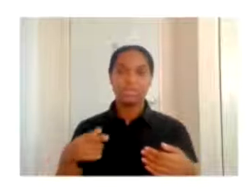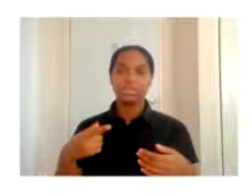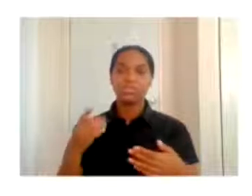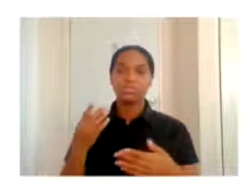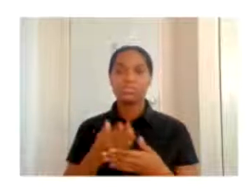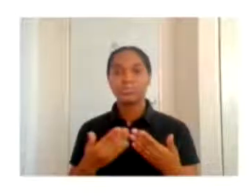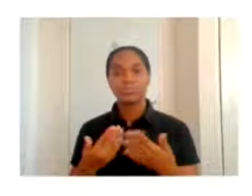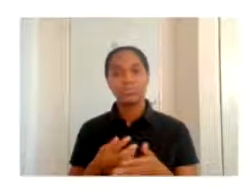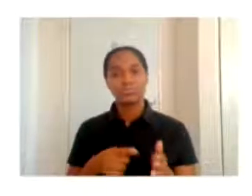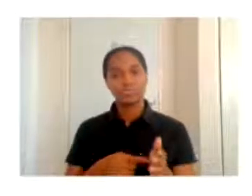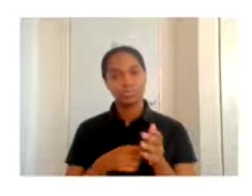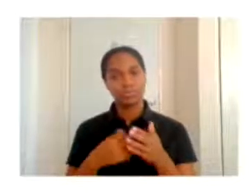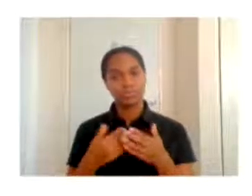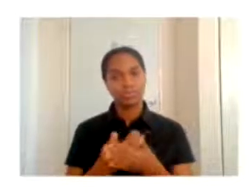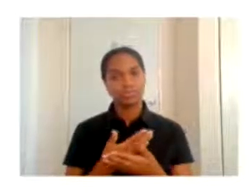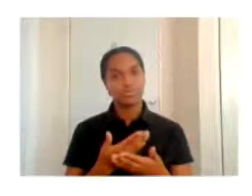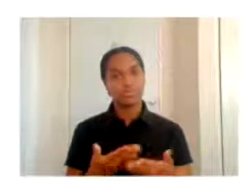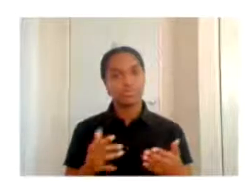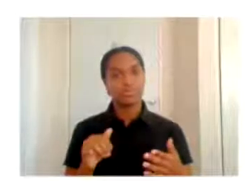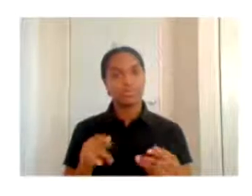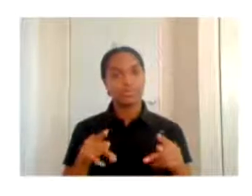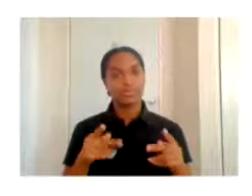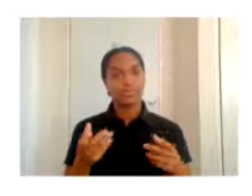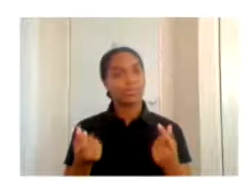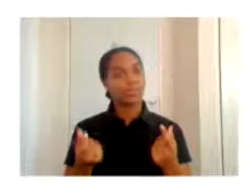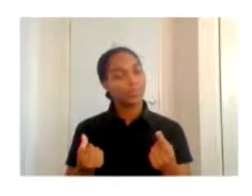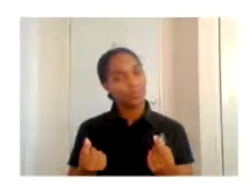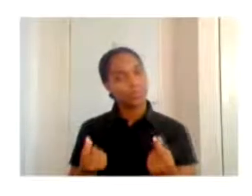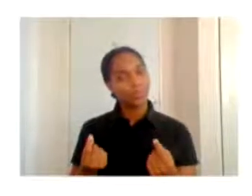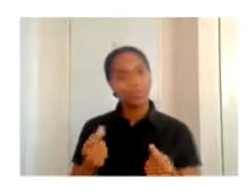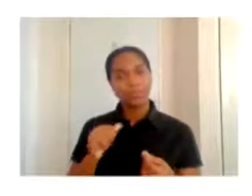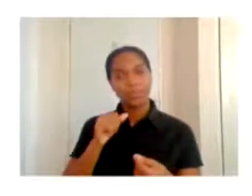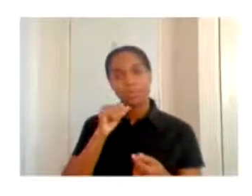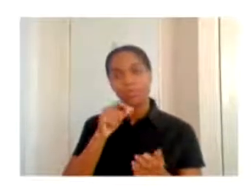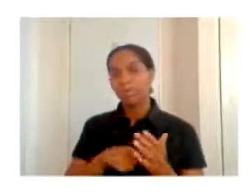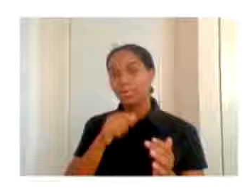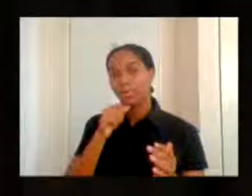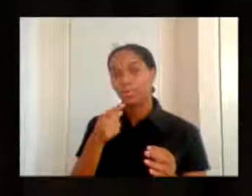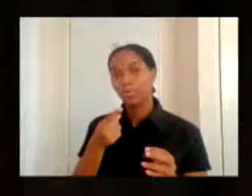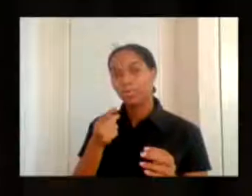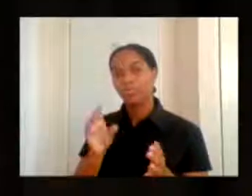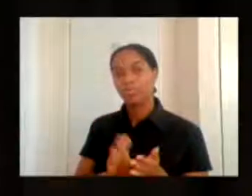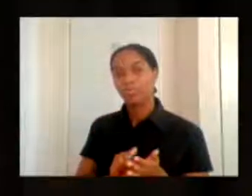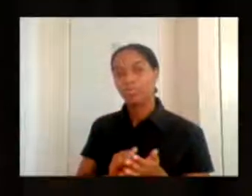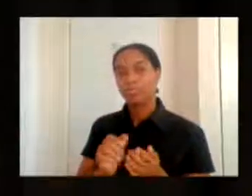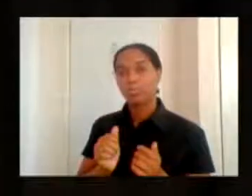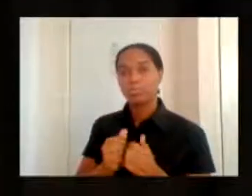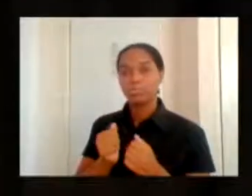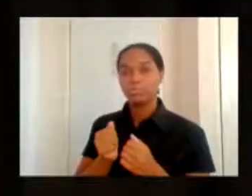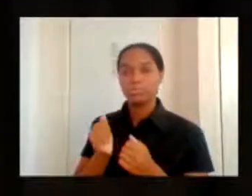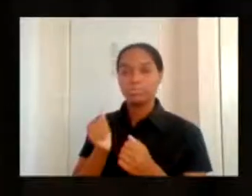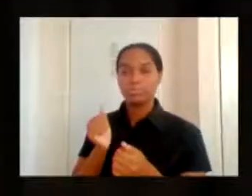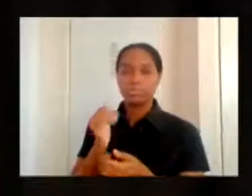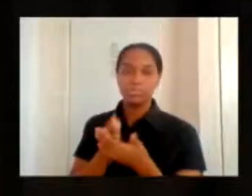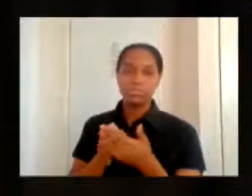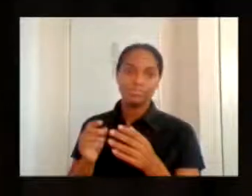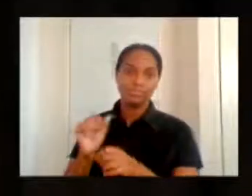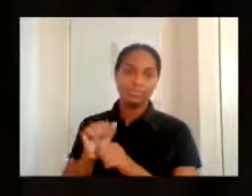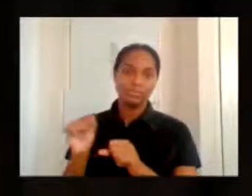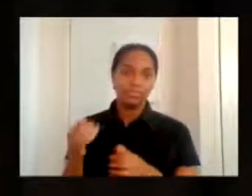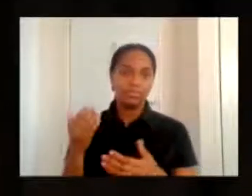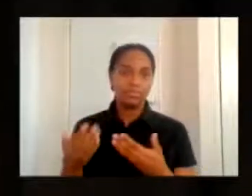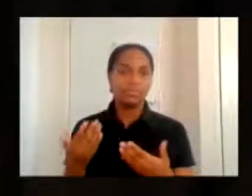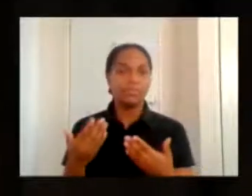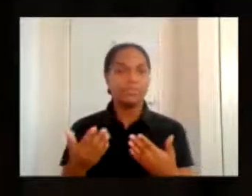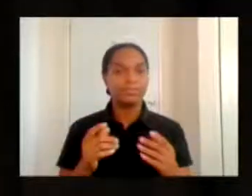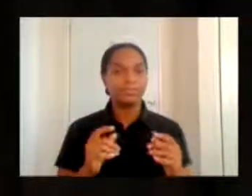requirements, new things that people want to do that may require not just the video group to work, but some of the systems groups, things like portrait mode video